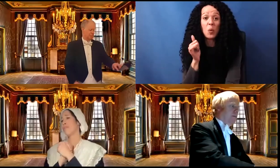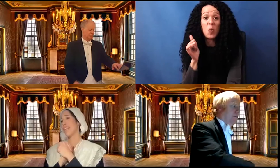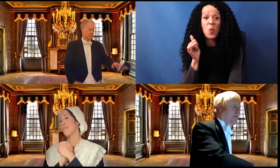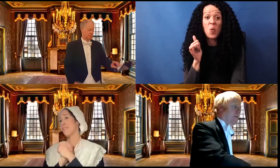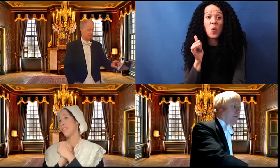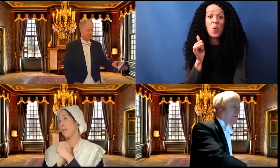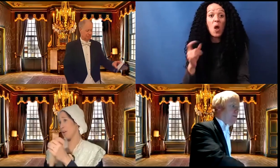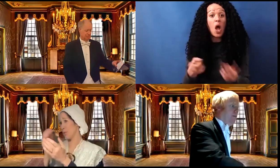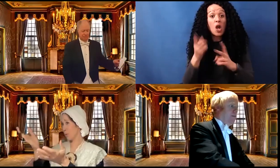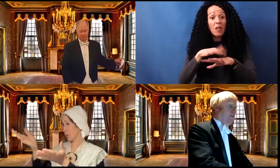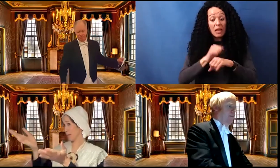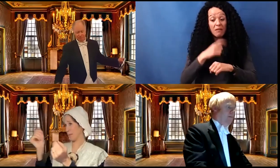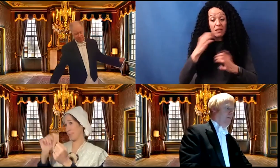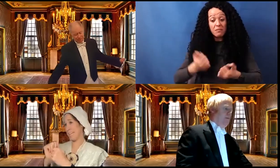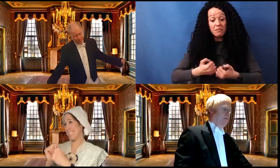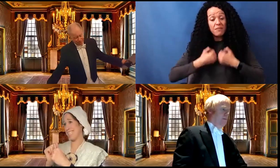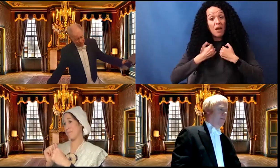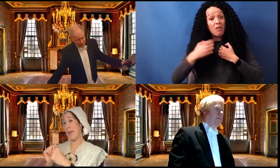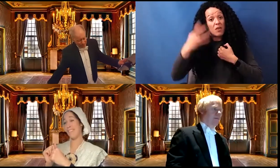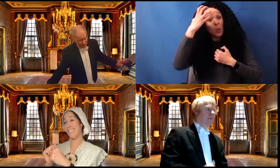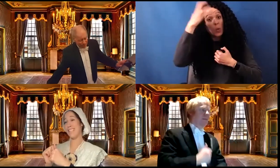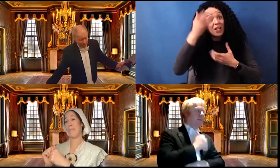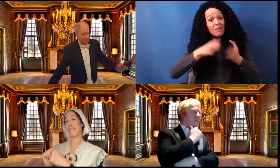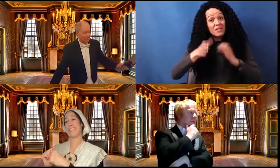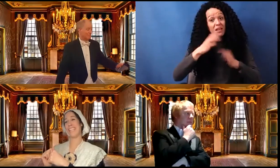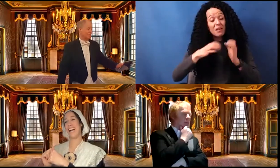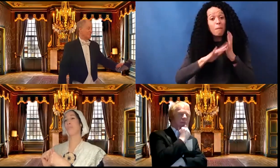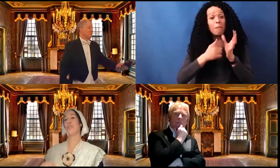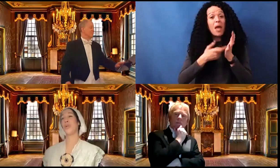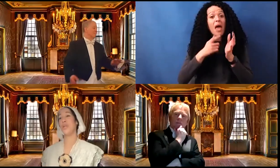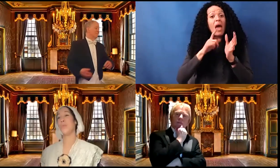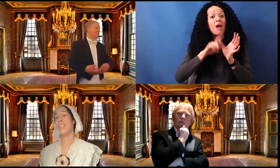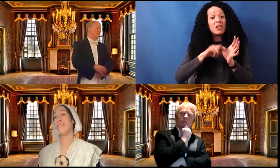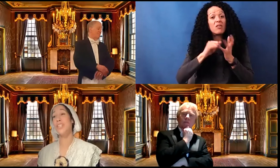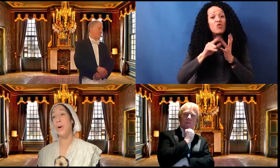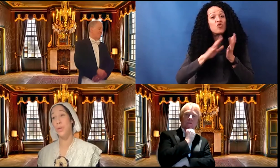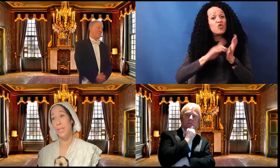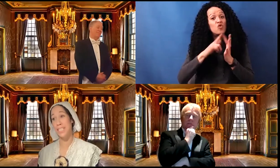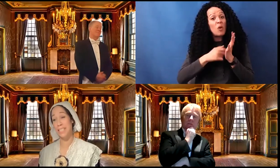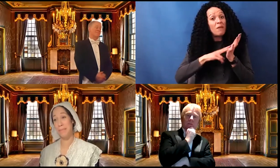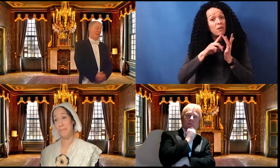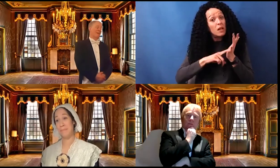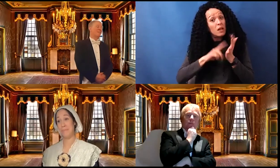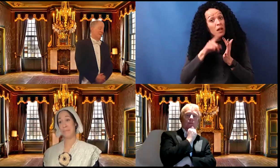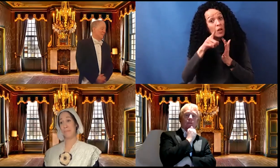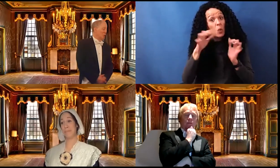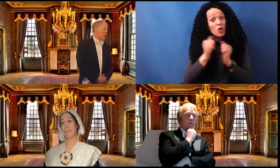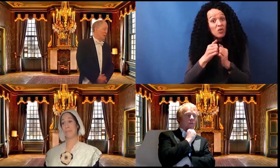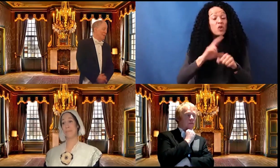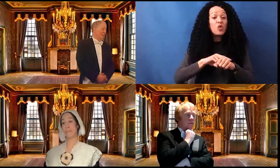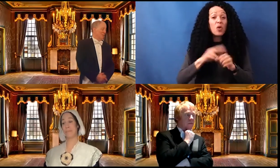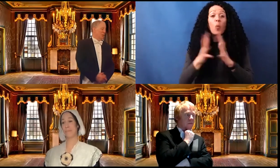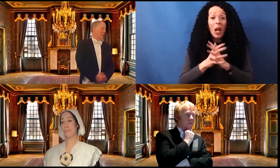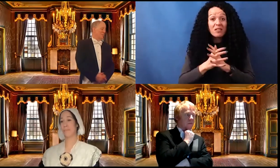of those gifts is our own Queen of the Sciences, Mary Somerville. I'm sure you would agree, Dr. Williston.